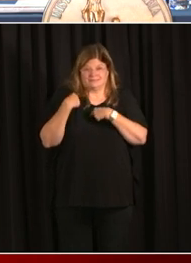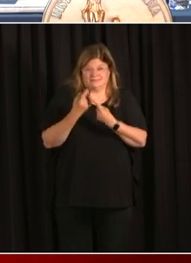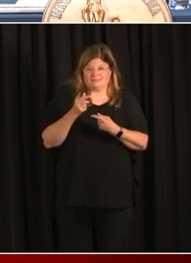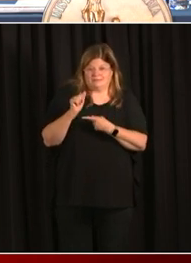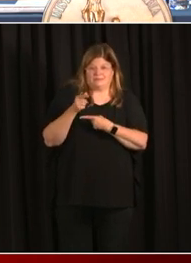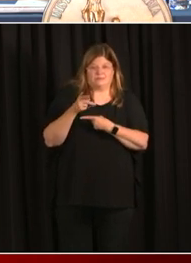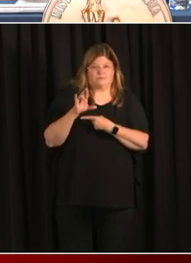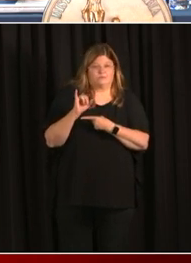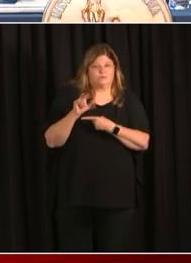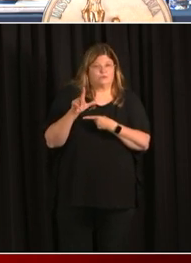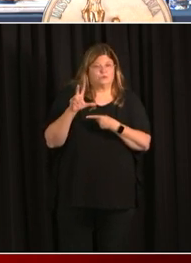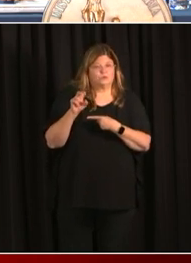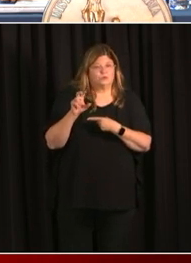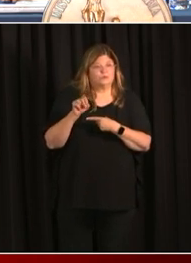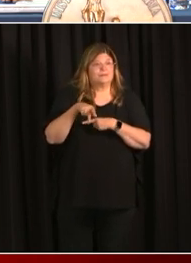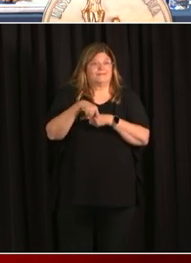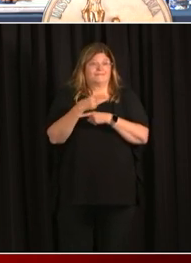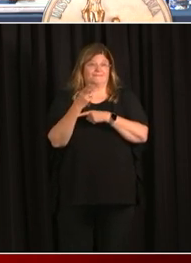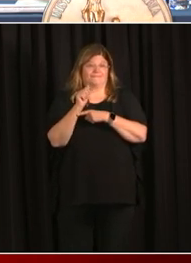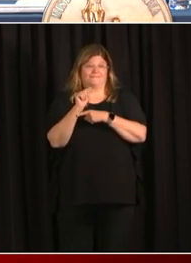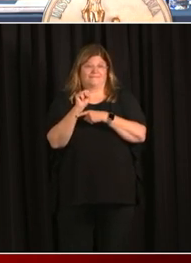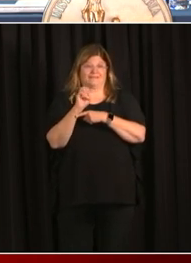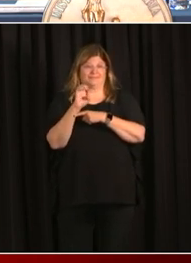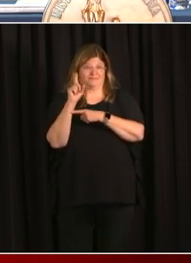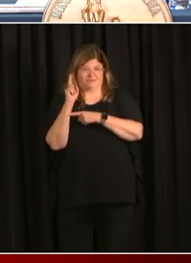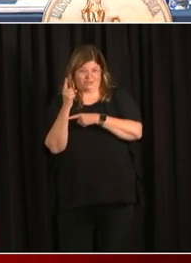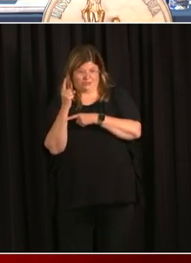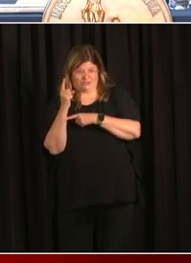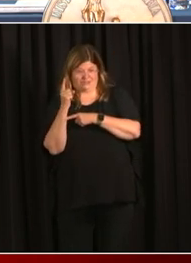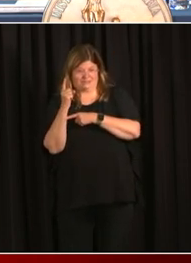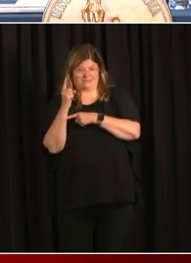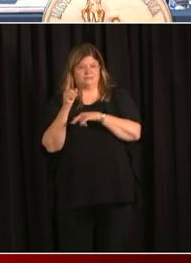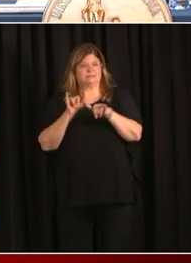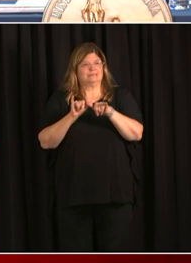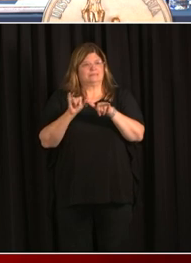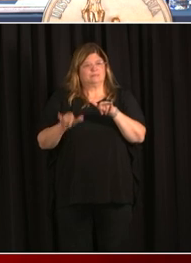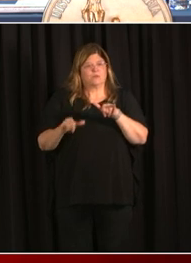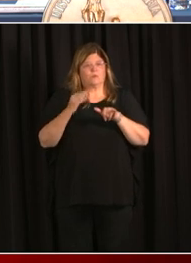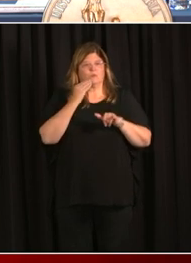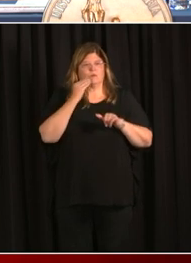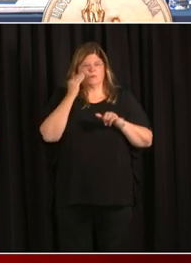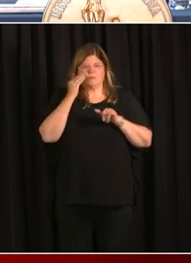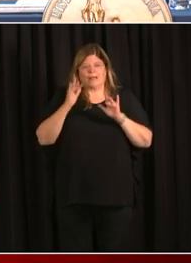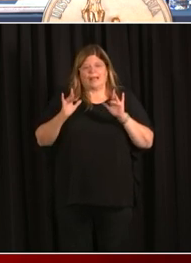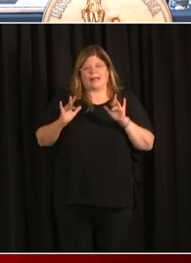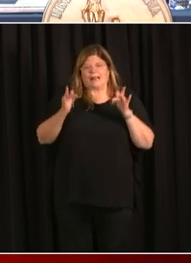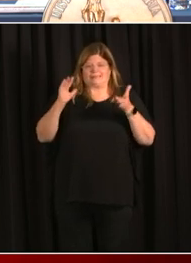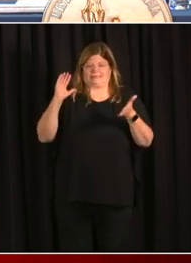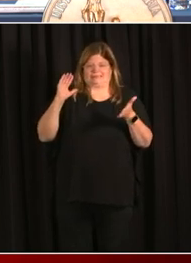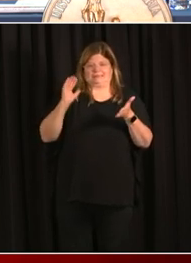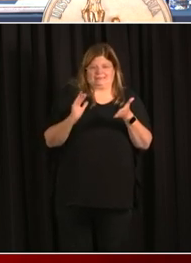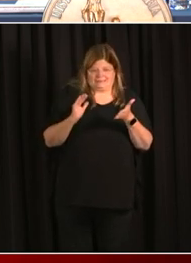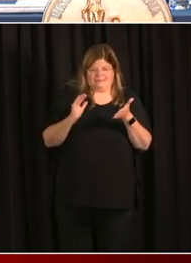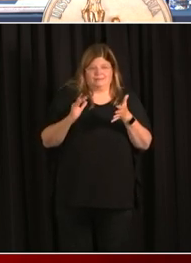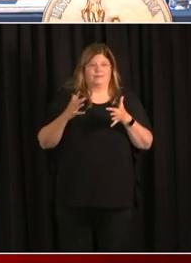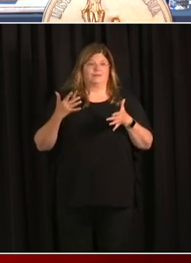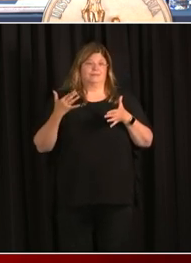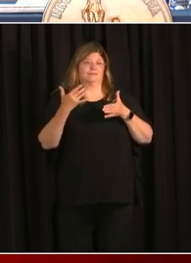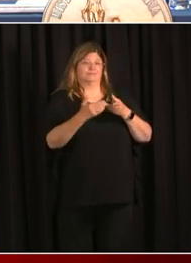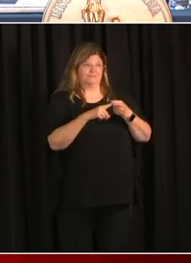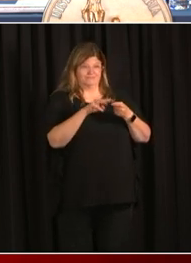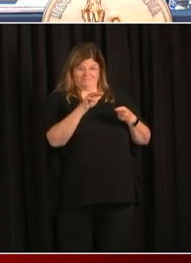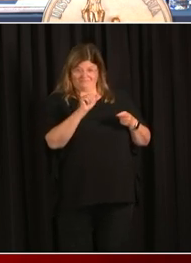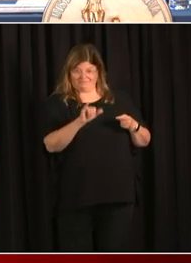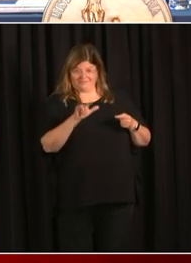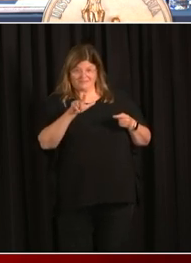We entered phase 1, or what we're calling stay-at-home light, on May the 29th. And we